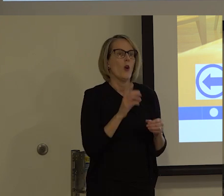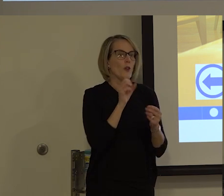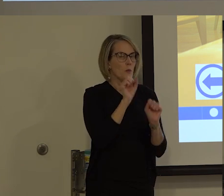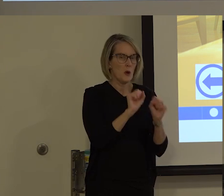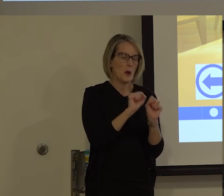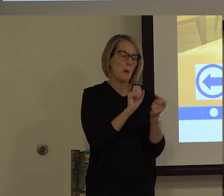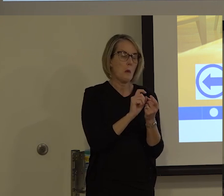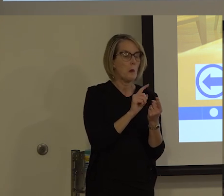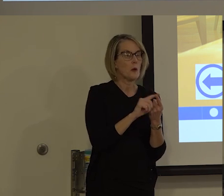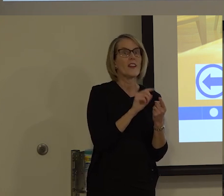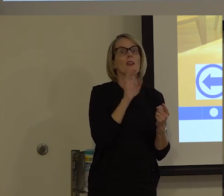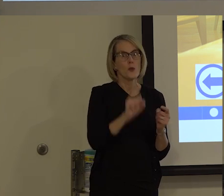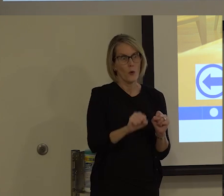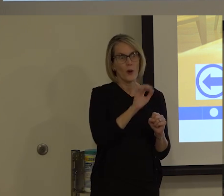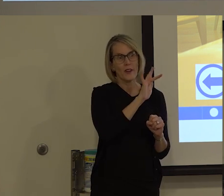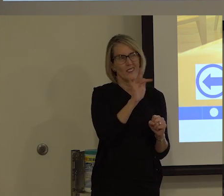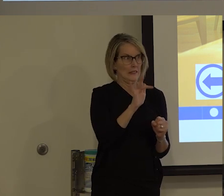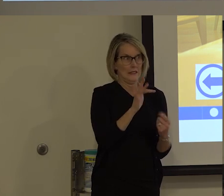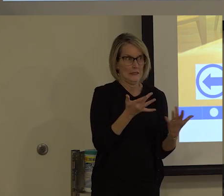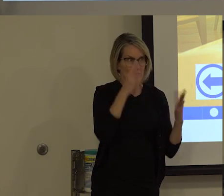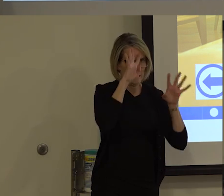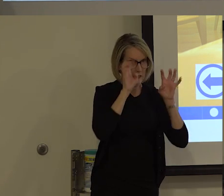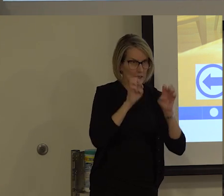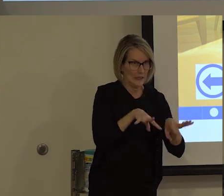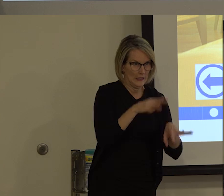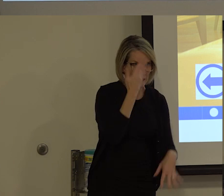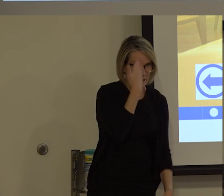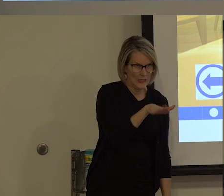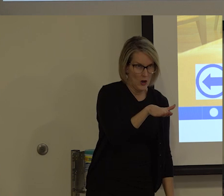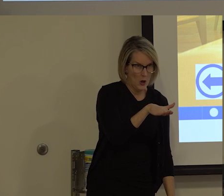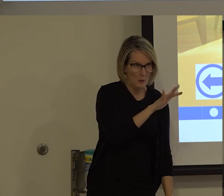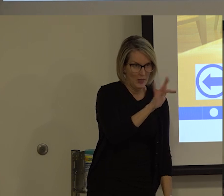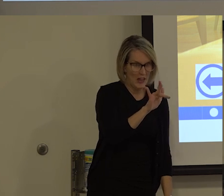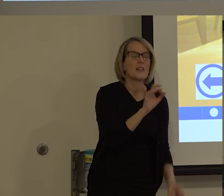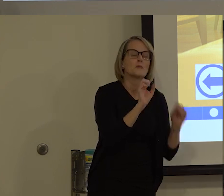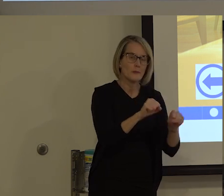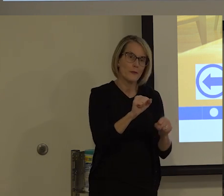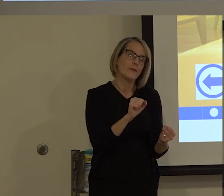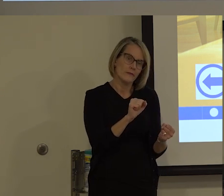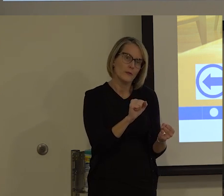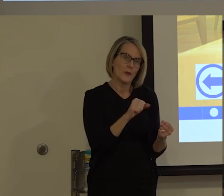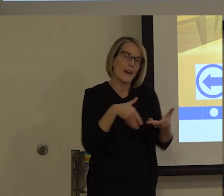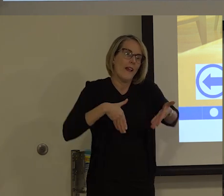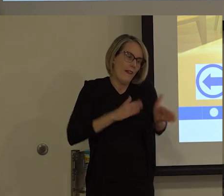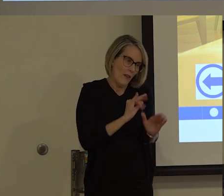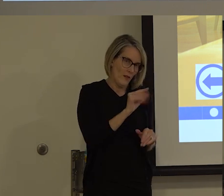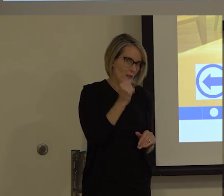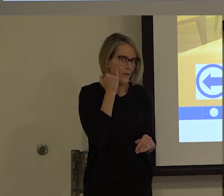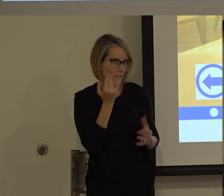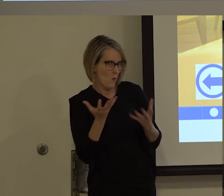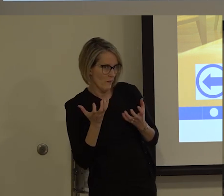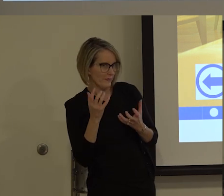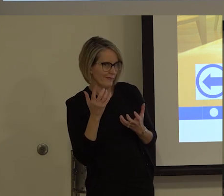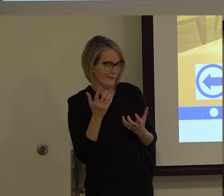submit something for fill in the blank before they can actually see the solution. If they just leave it blank, you can set it so that they can't. So, yes, you